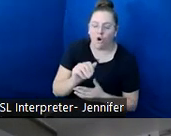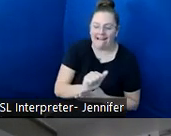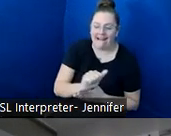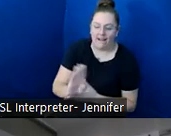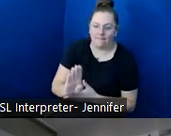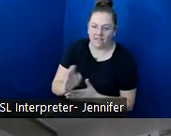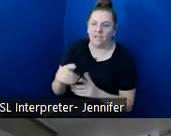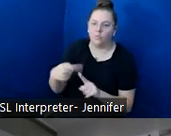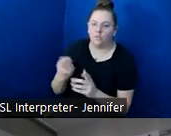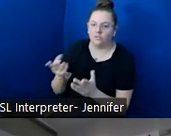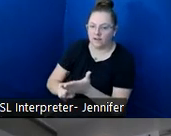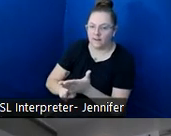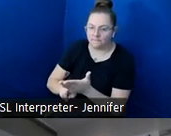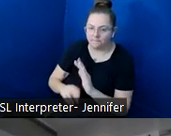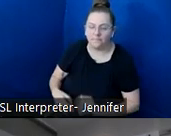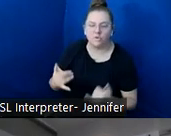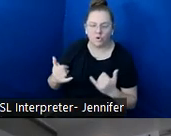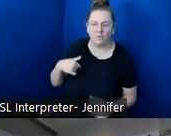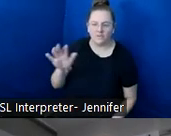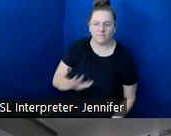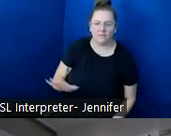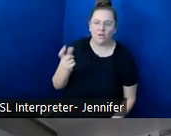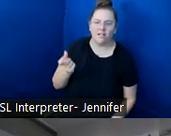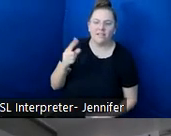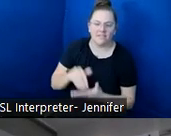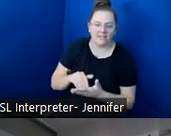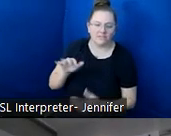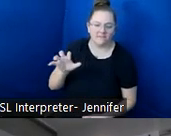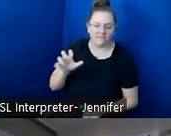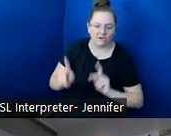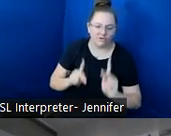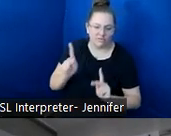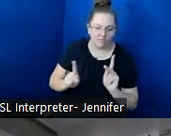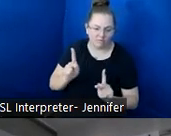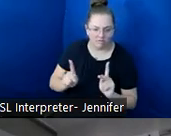enroll. We currently have about 11,500 people enrolled in that program.